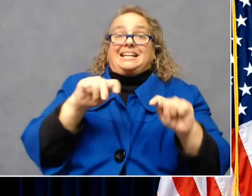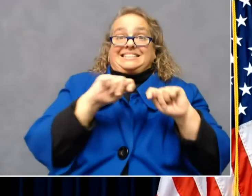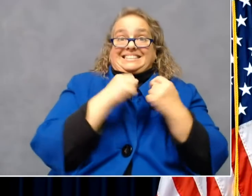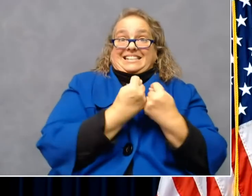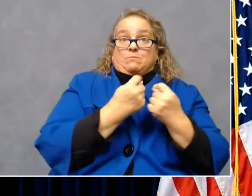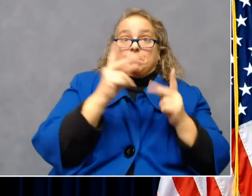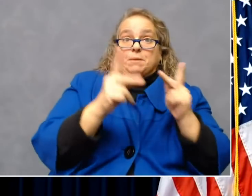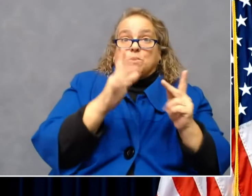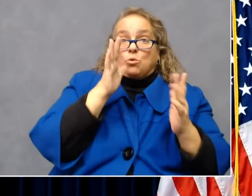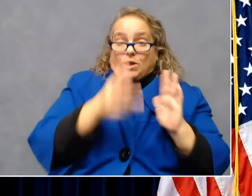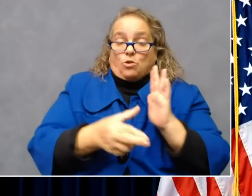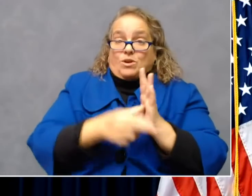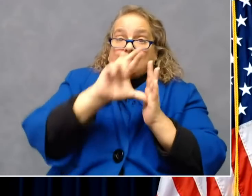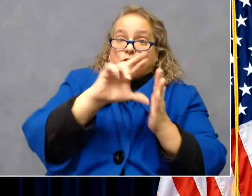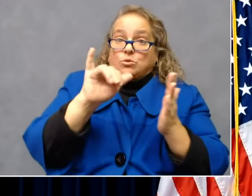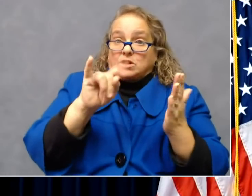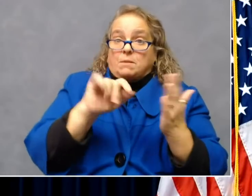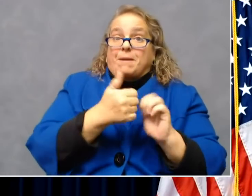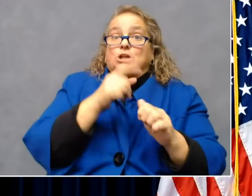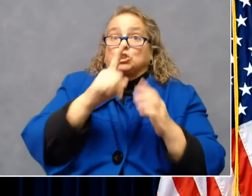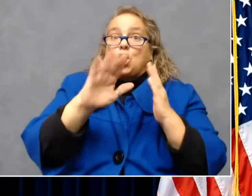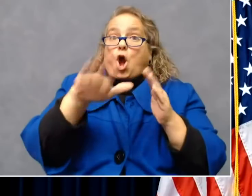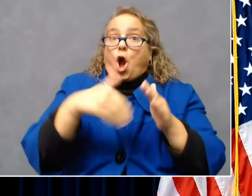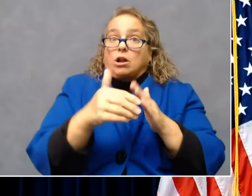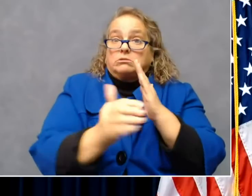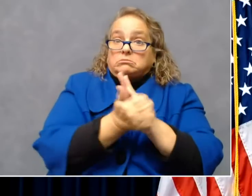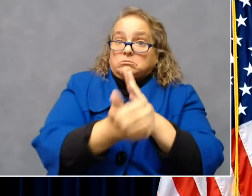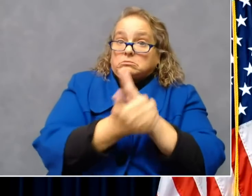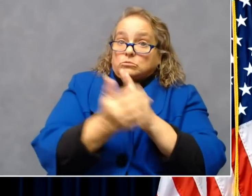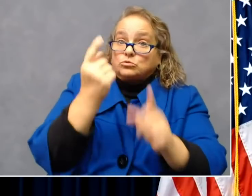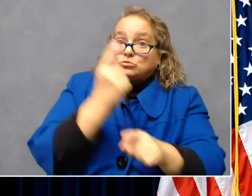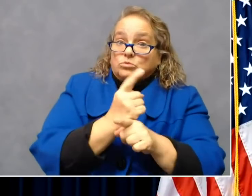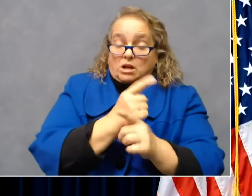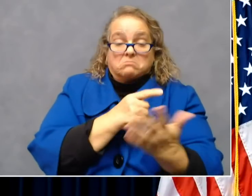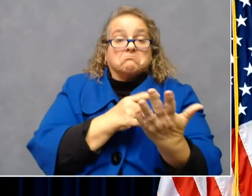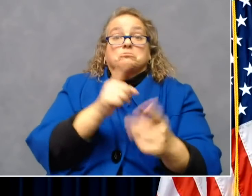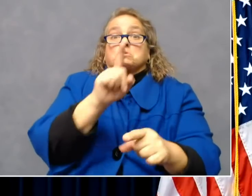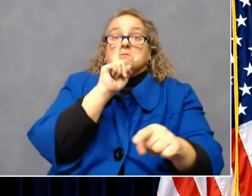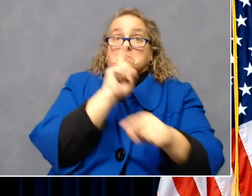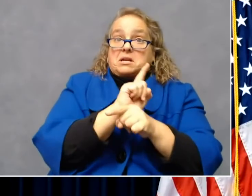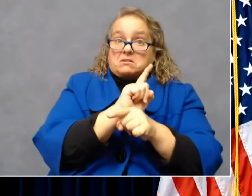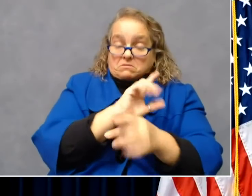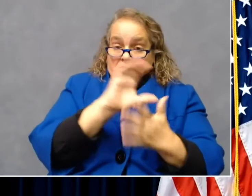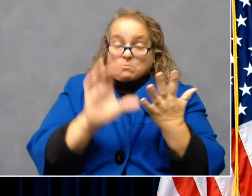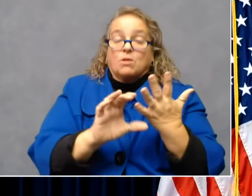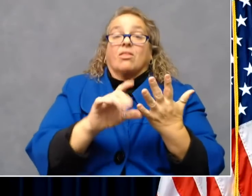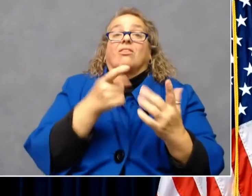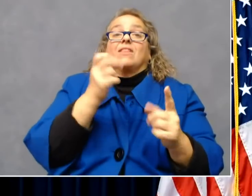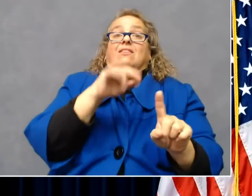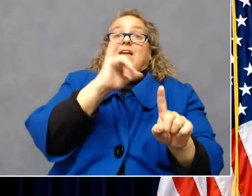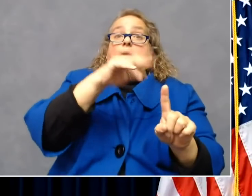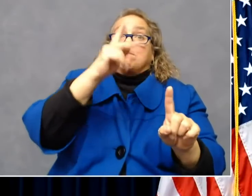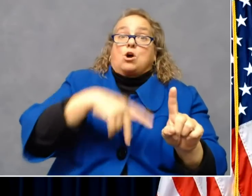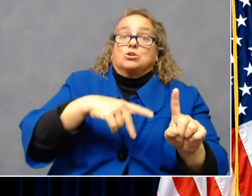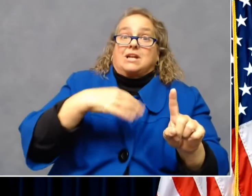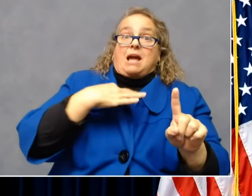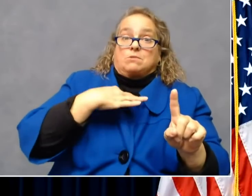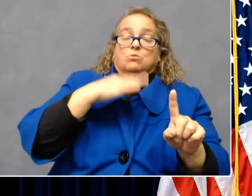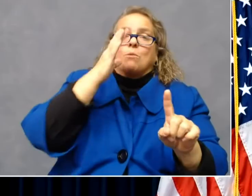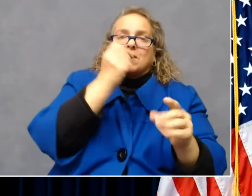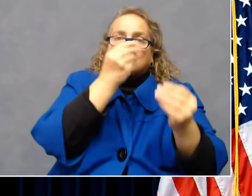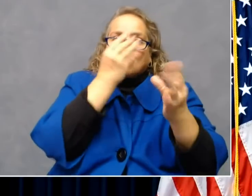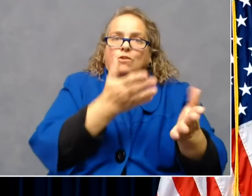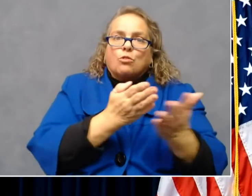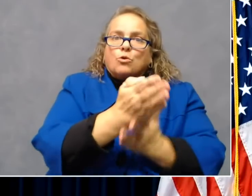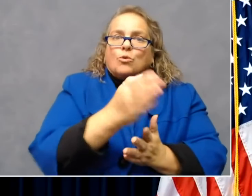included and the claim meets eligibility requirements. An applicant will be notified of their status through email. If there's something